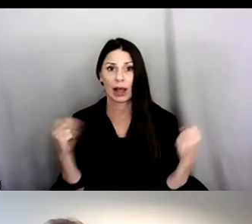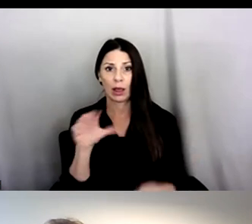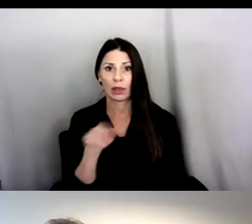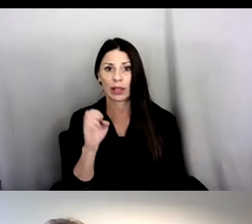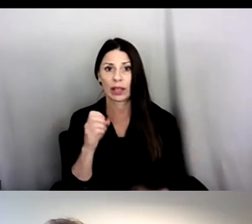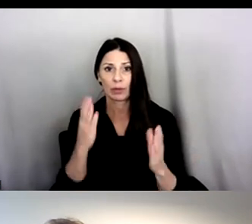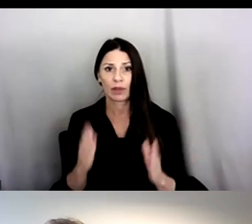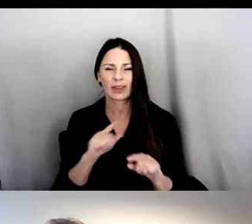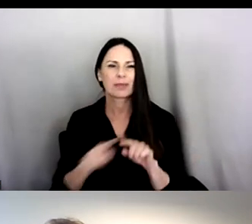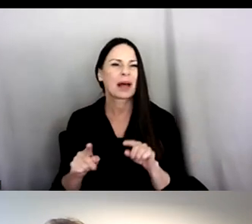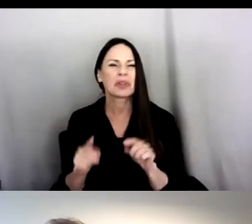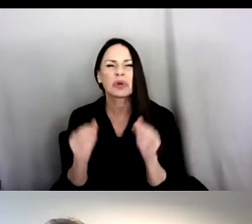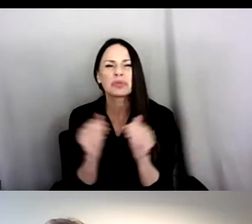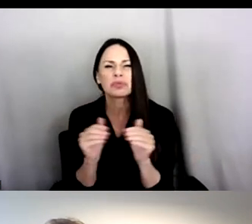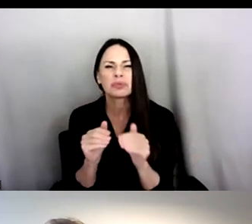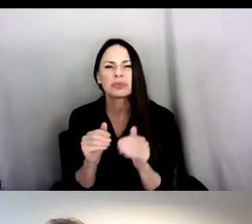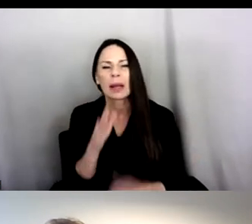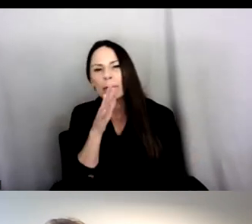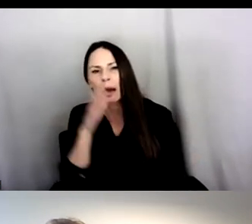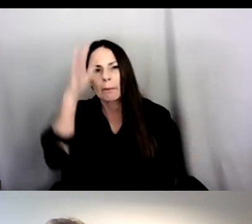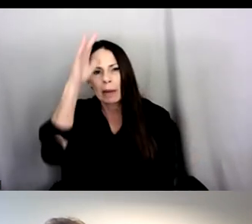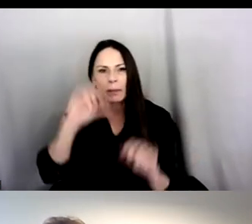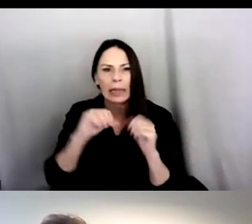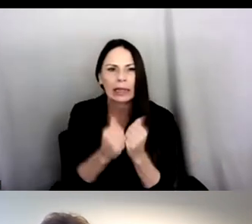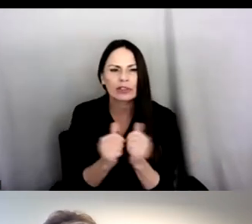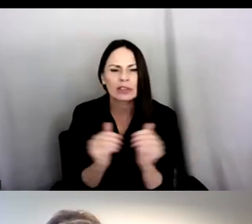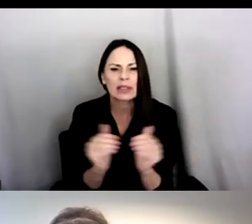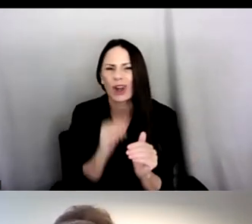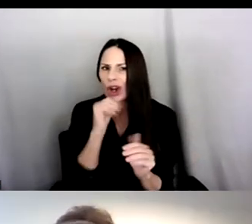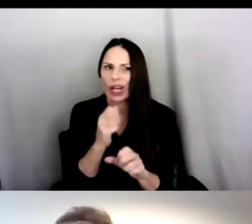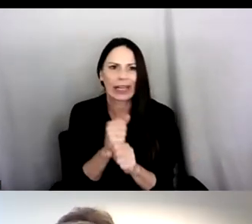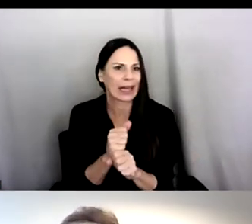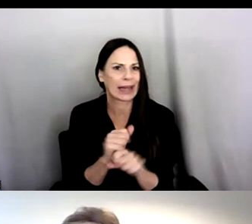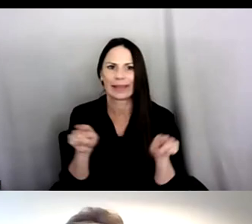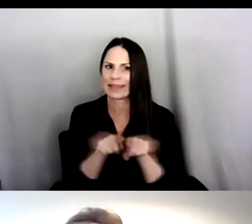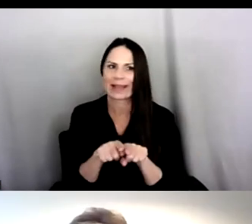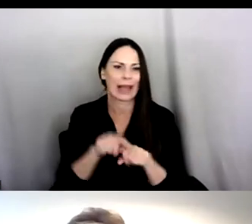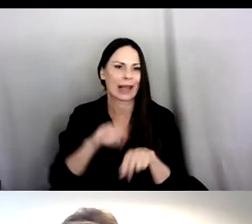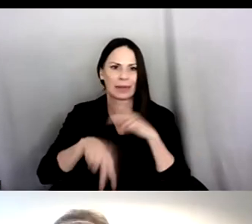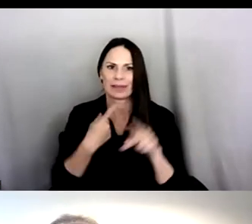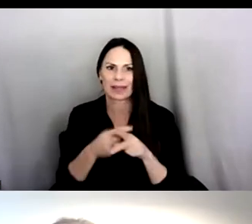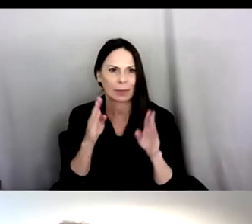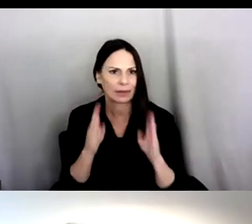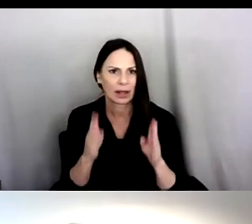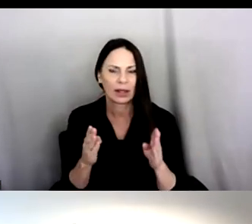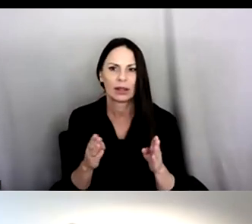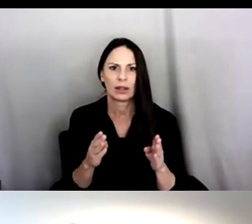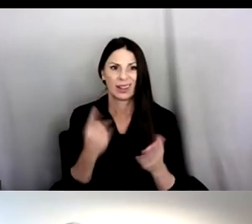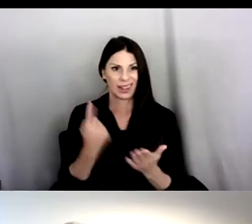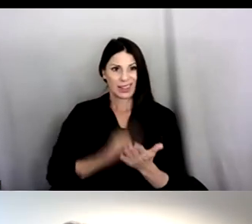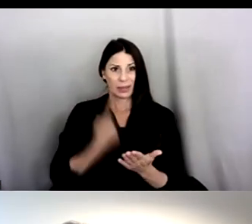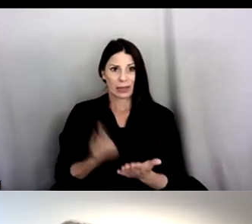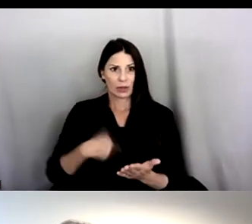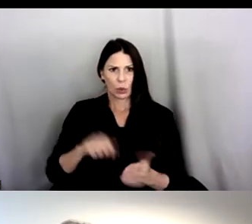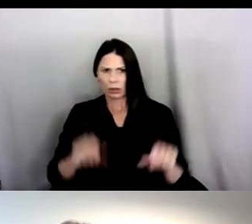getting the same love, and some of the smaller agencies aren't getting the same love. And I feel like sometimes we're not even sure what they do, because I know if